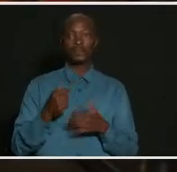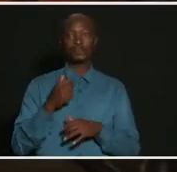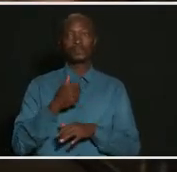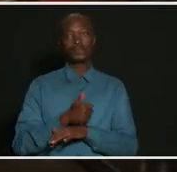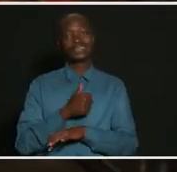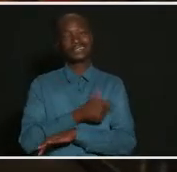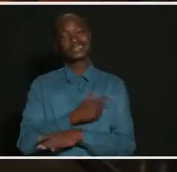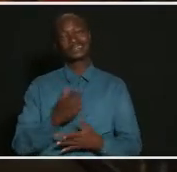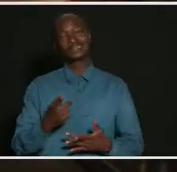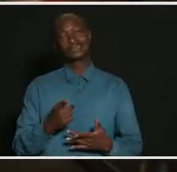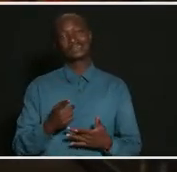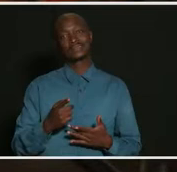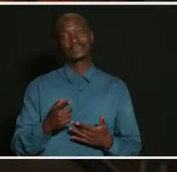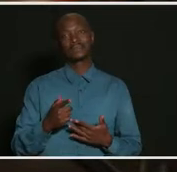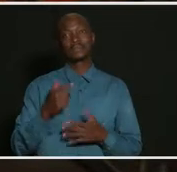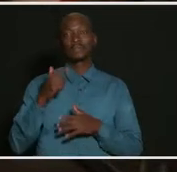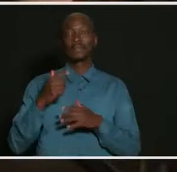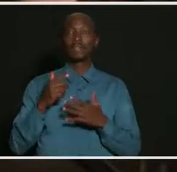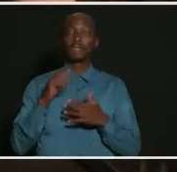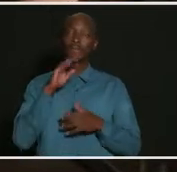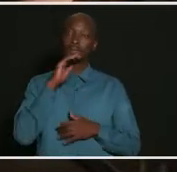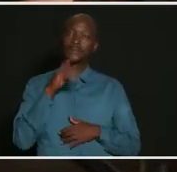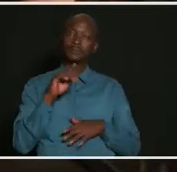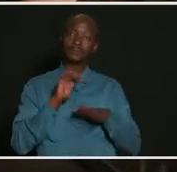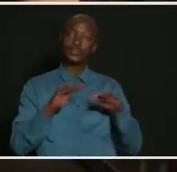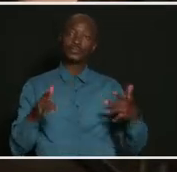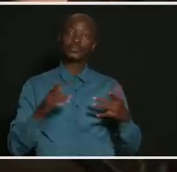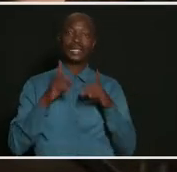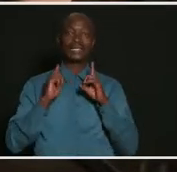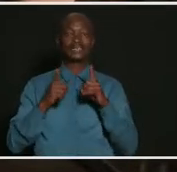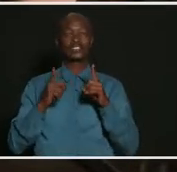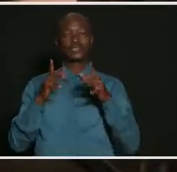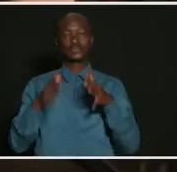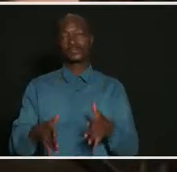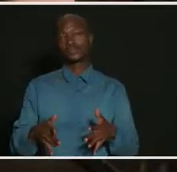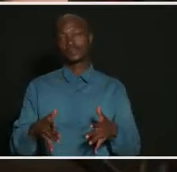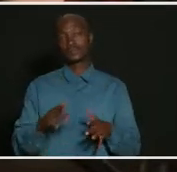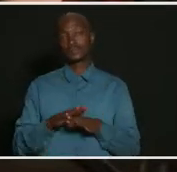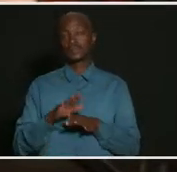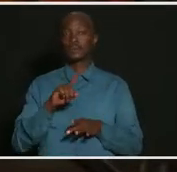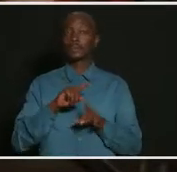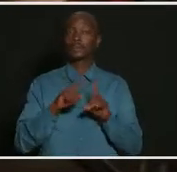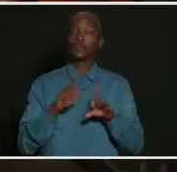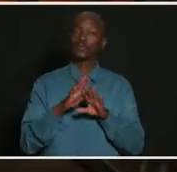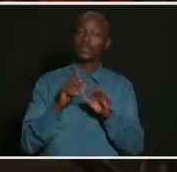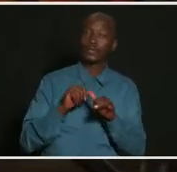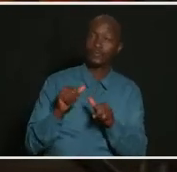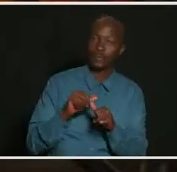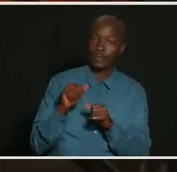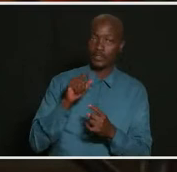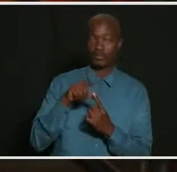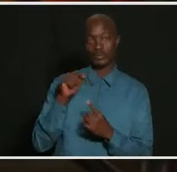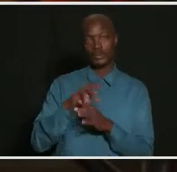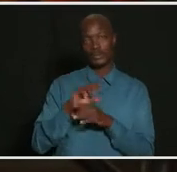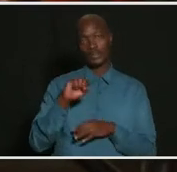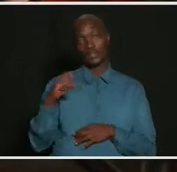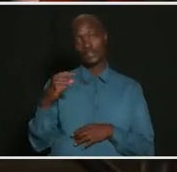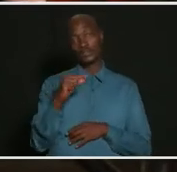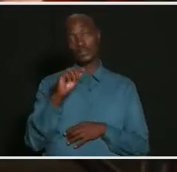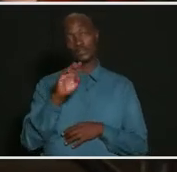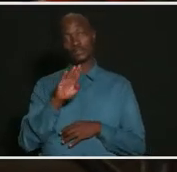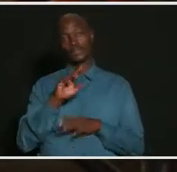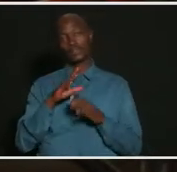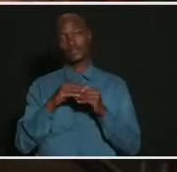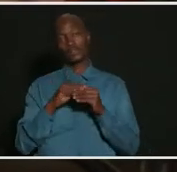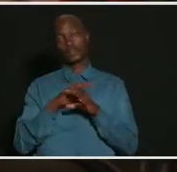Employees by state employees will then meet people like teachers instead we can have a better option that STP members can